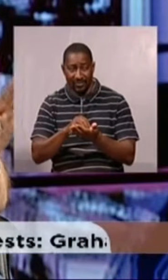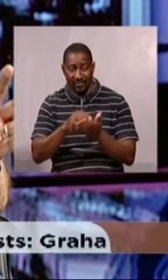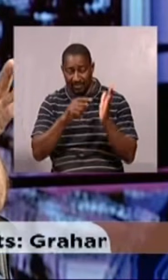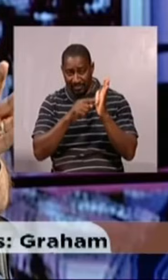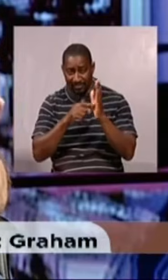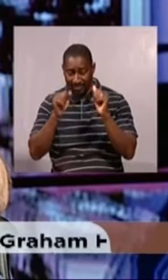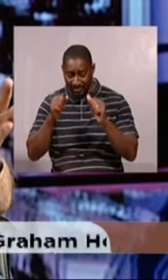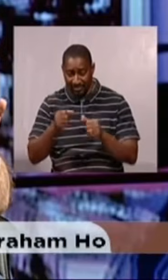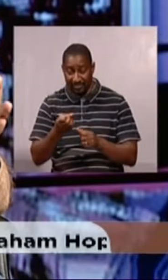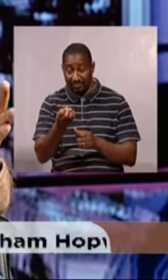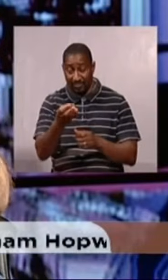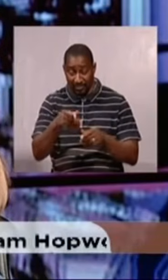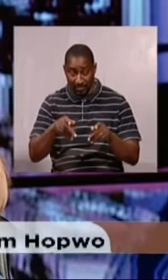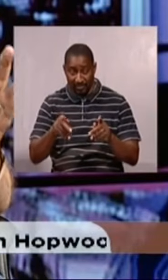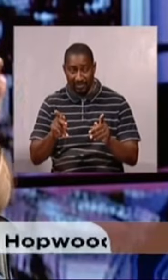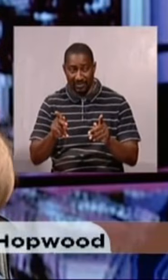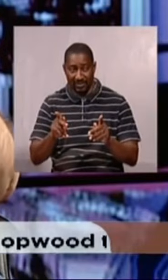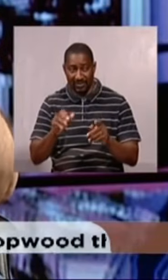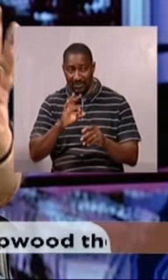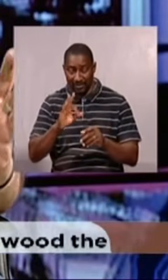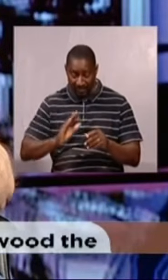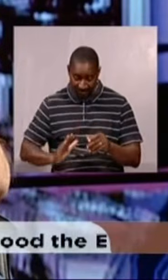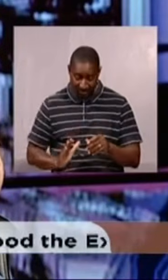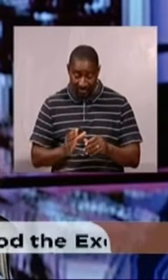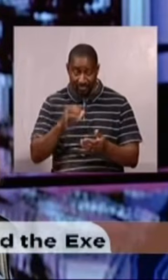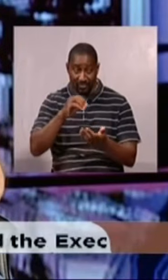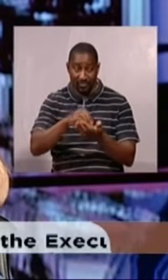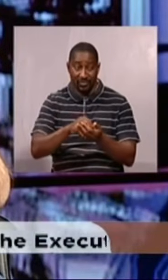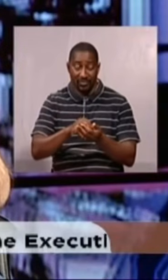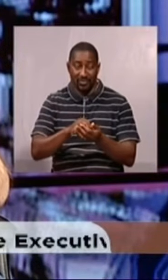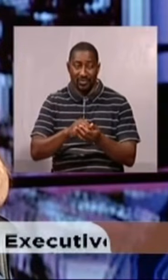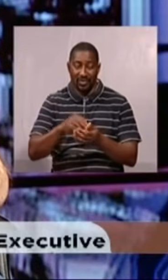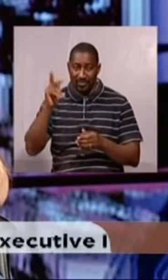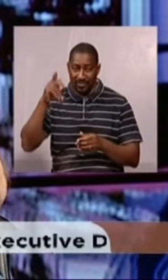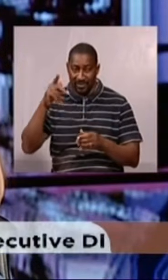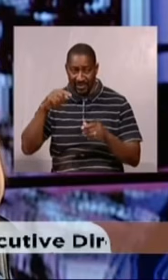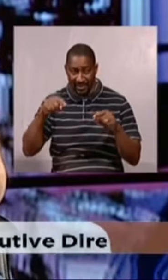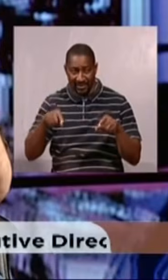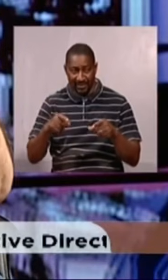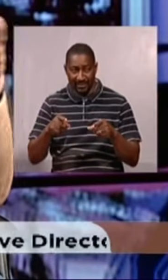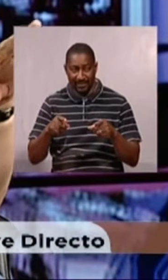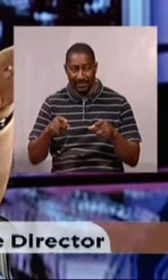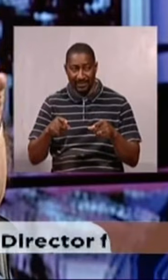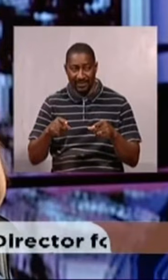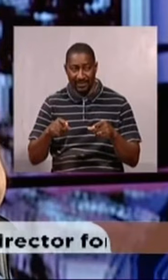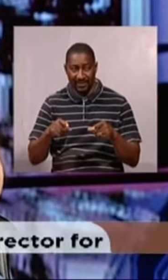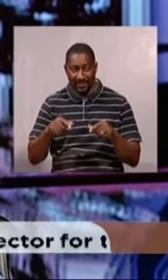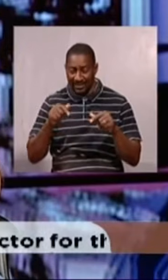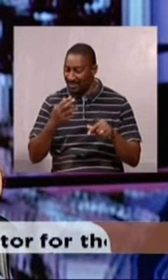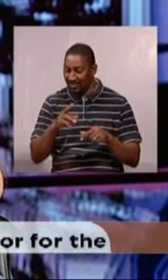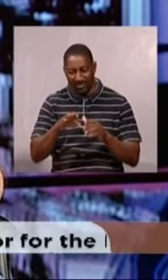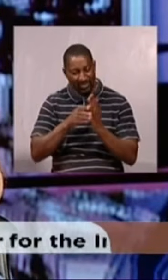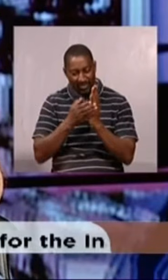permission first. If you want to advertise political content on Facebook, so it's not a completely anarchic